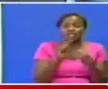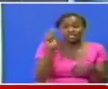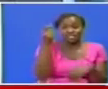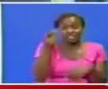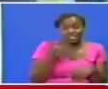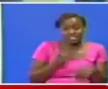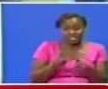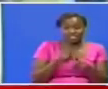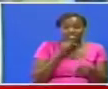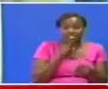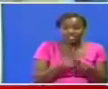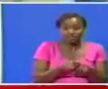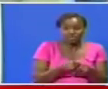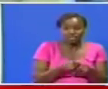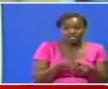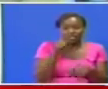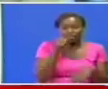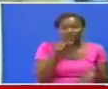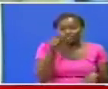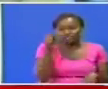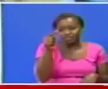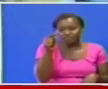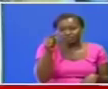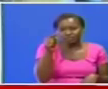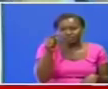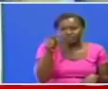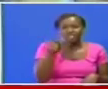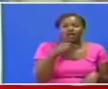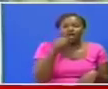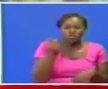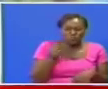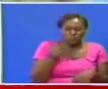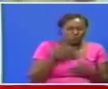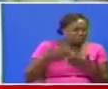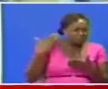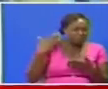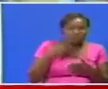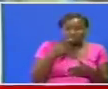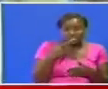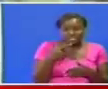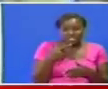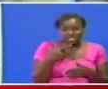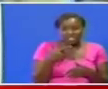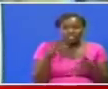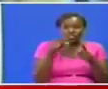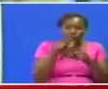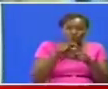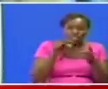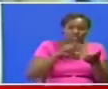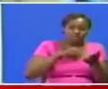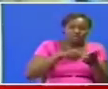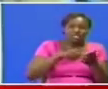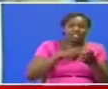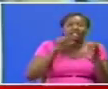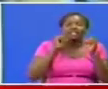ladies and gentlemen, are right. There is an old saying, and I quote, that your words mean nothing if